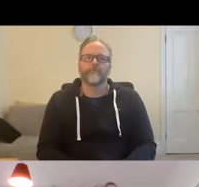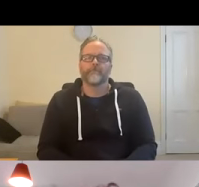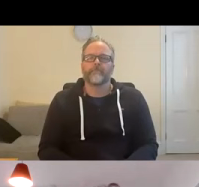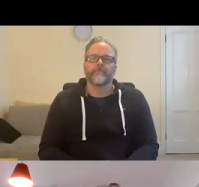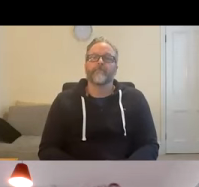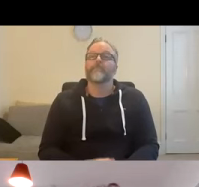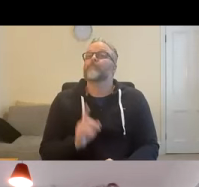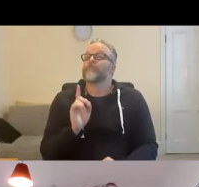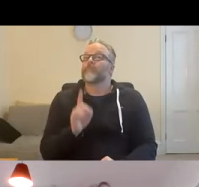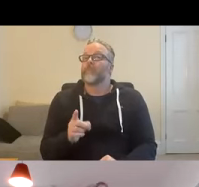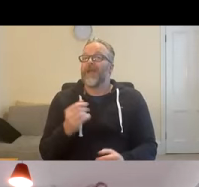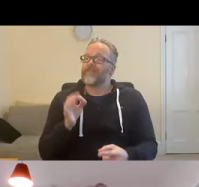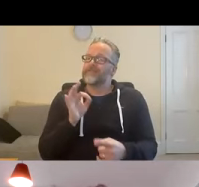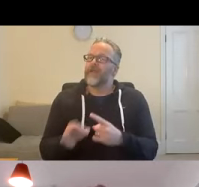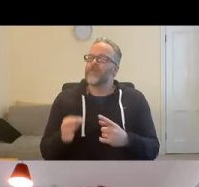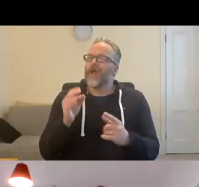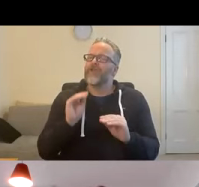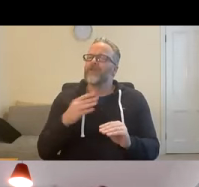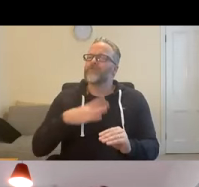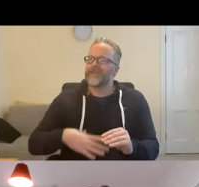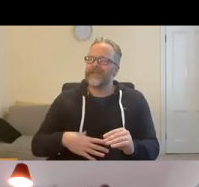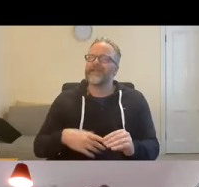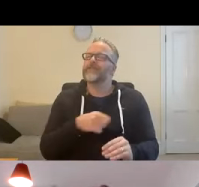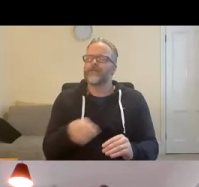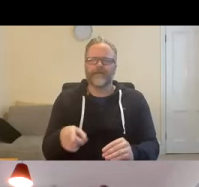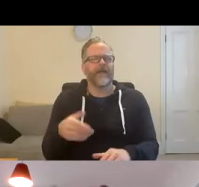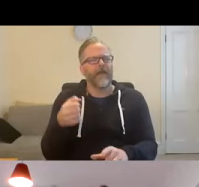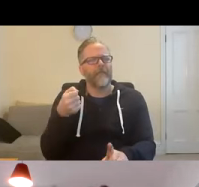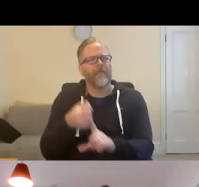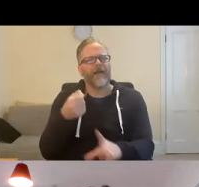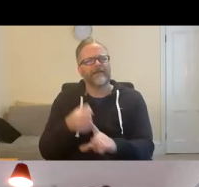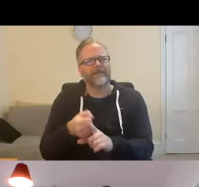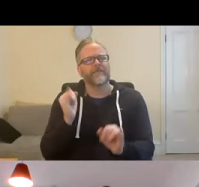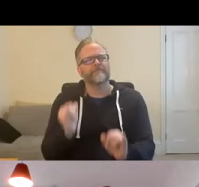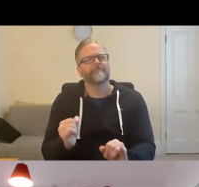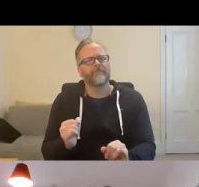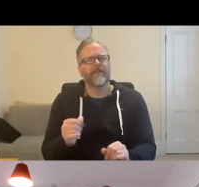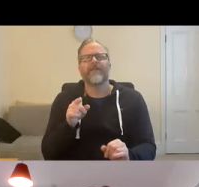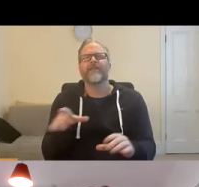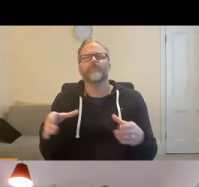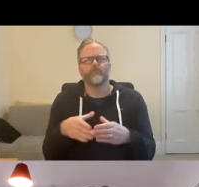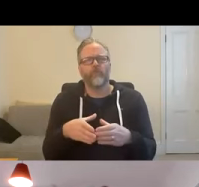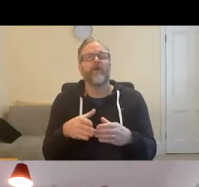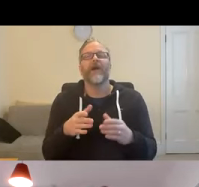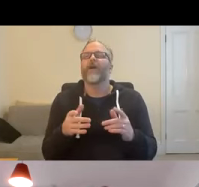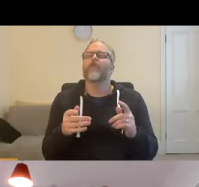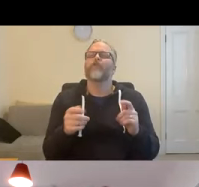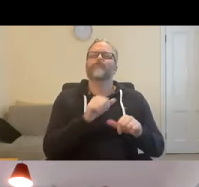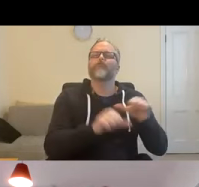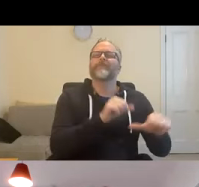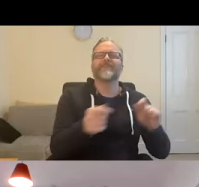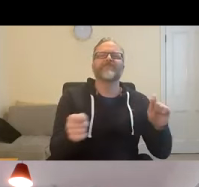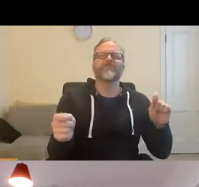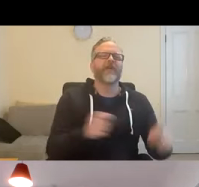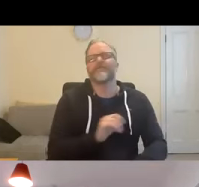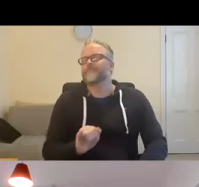So those with special education needs have also been really impacted. For this group, it's been largely the changes to the routines that were